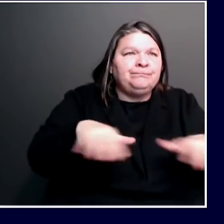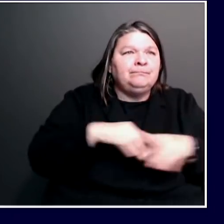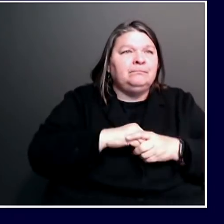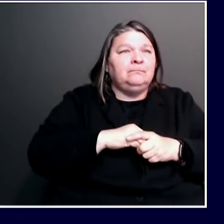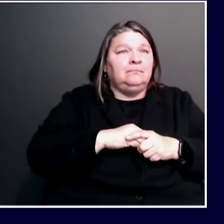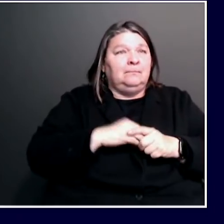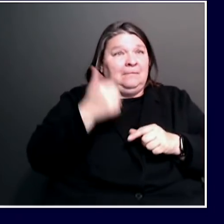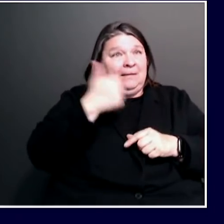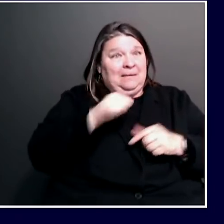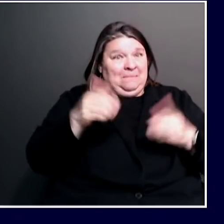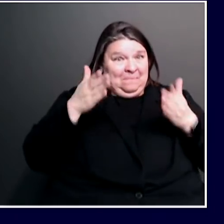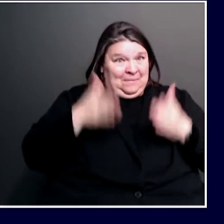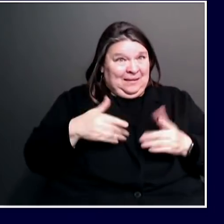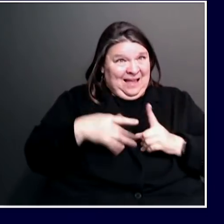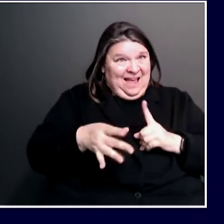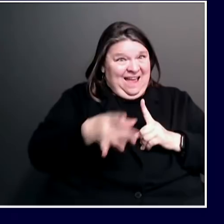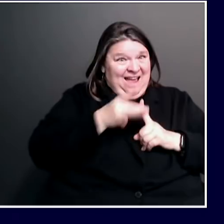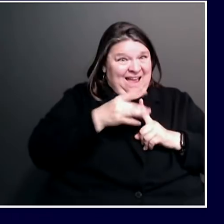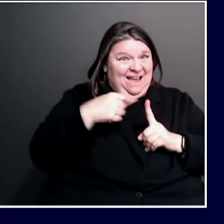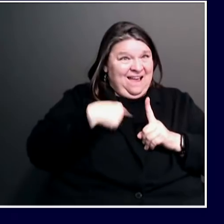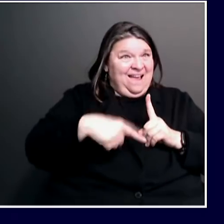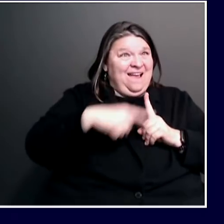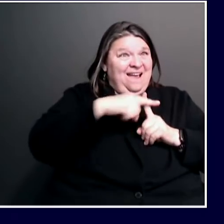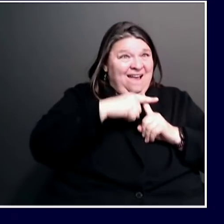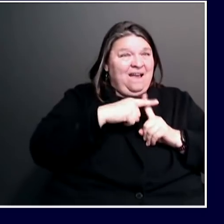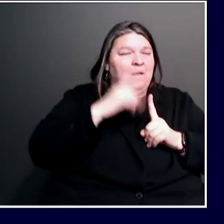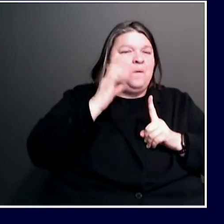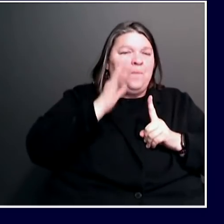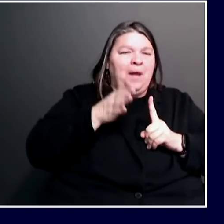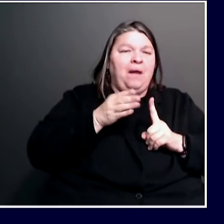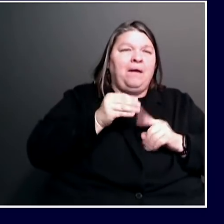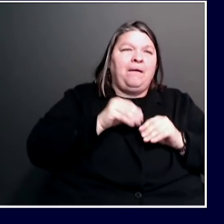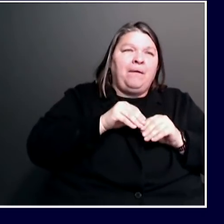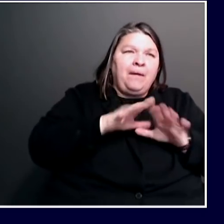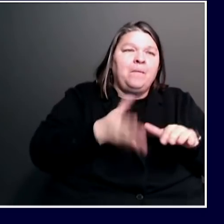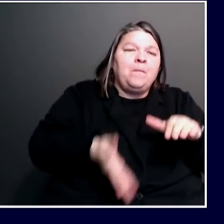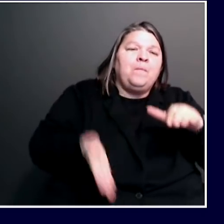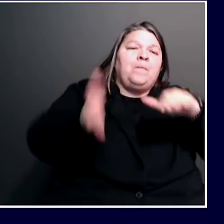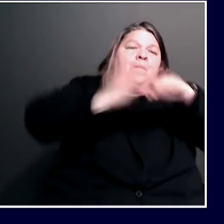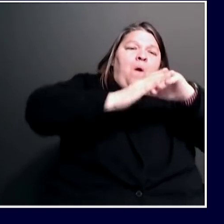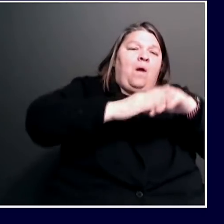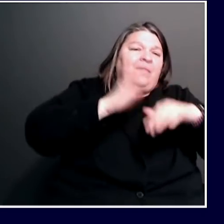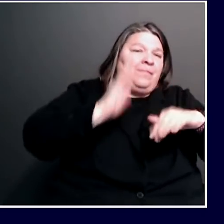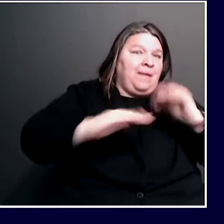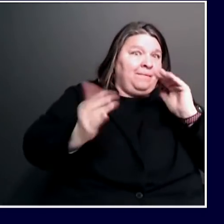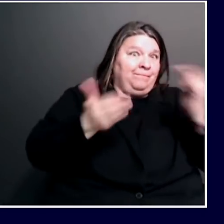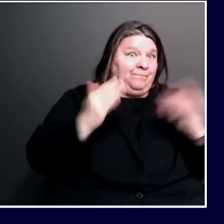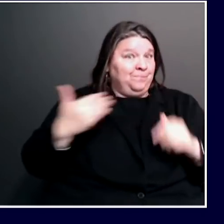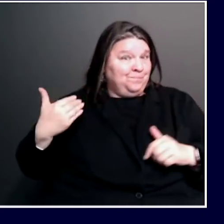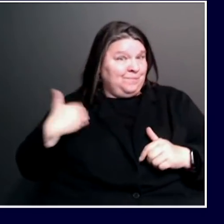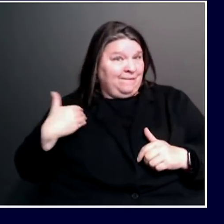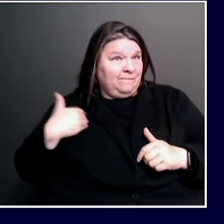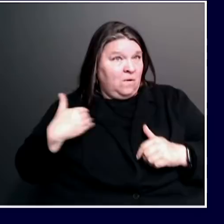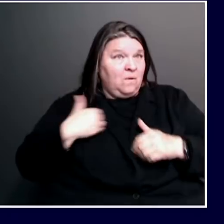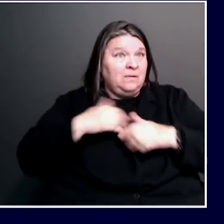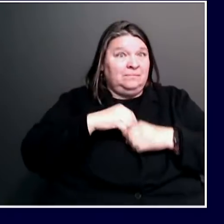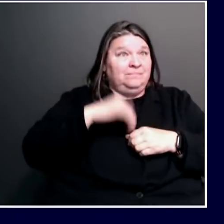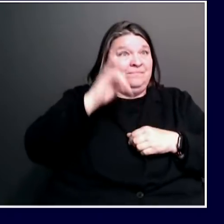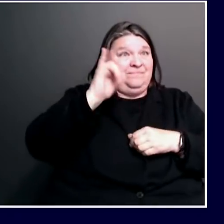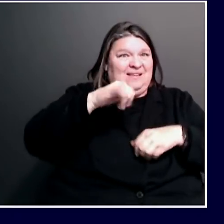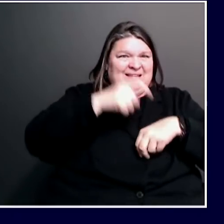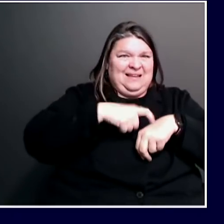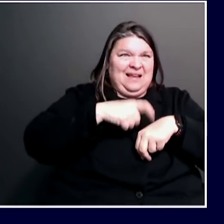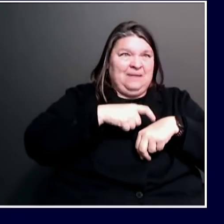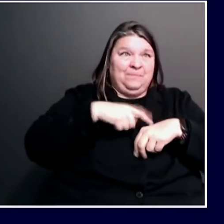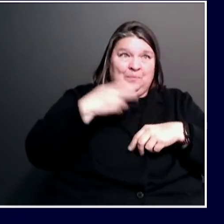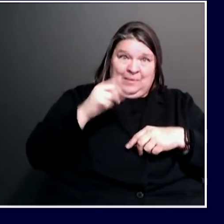more cases in the community. The fact that the period after exposure, when you become contagious, is shorter means